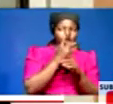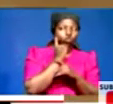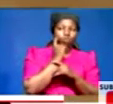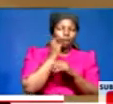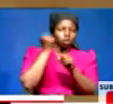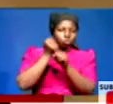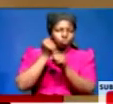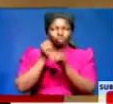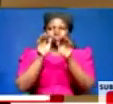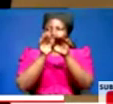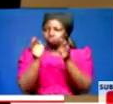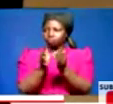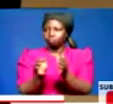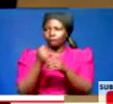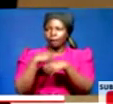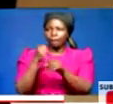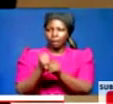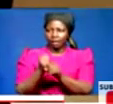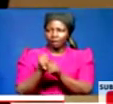venture. There we go.